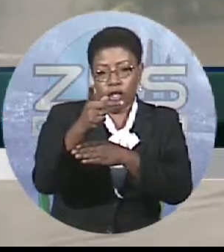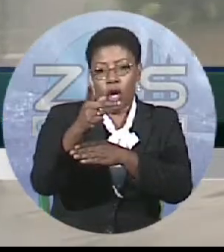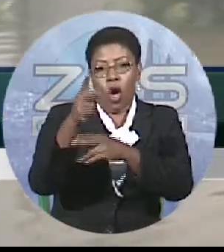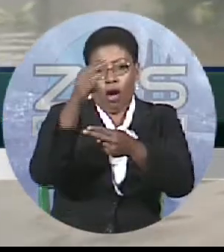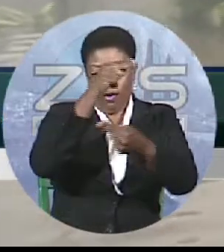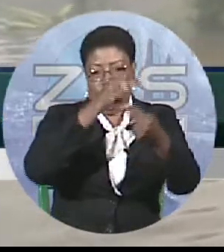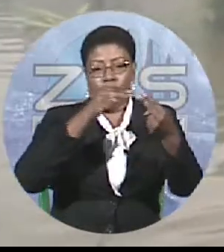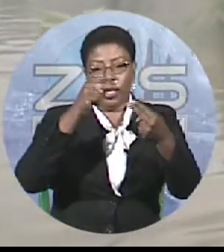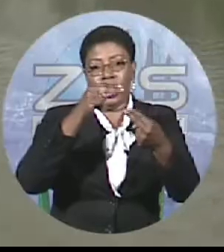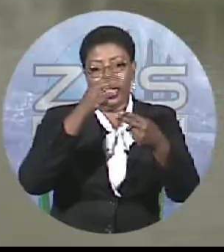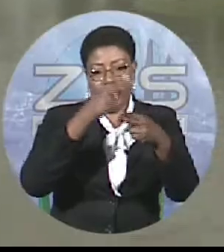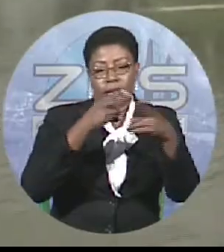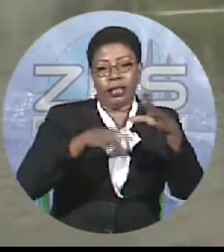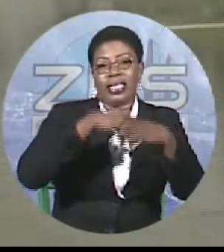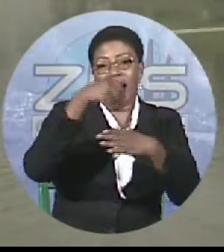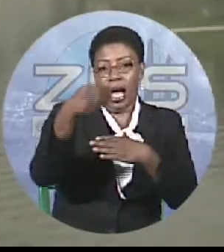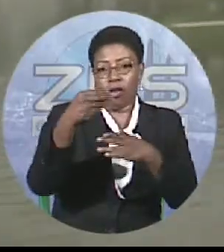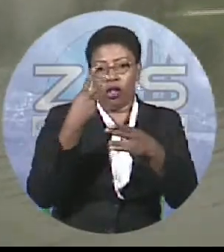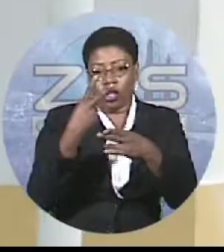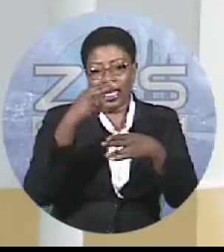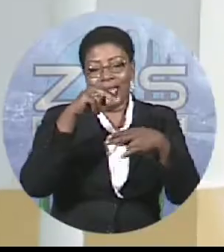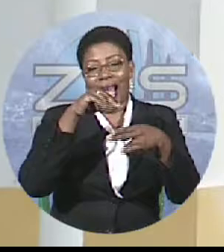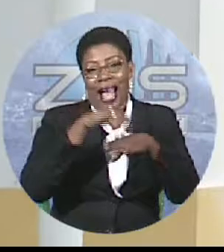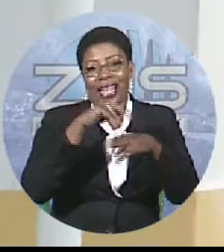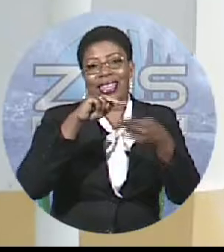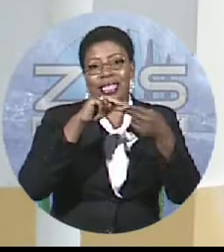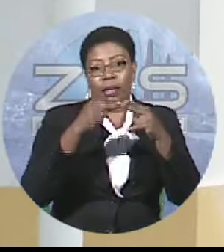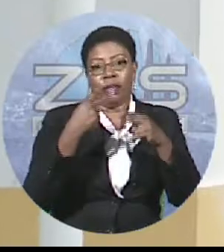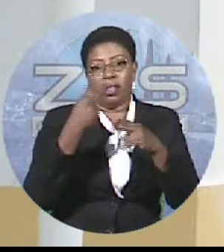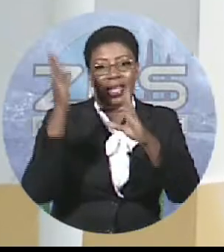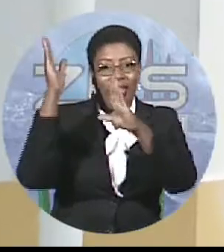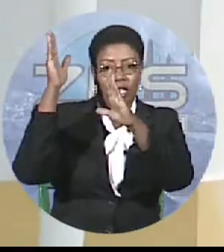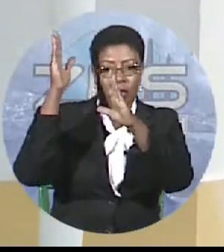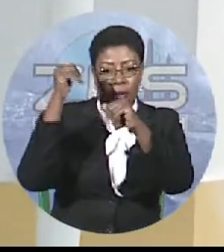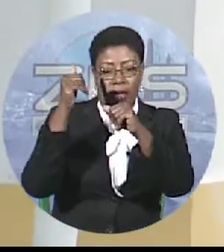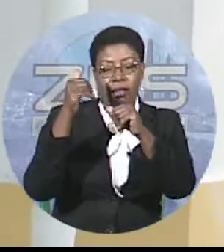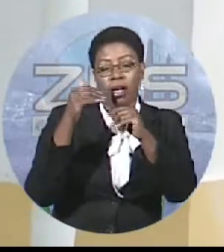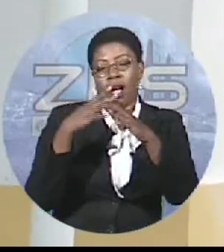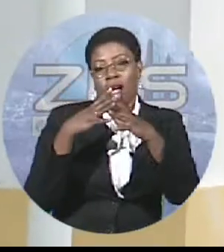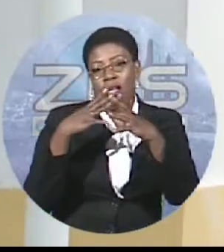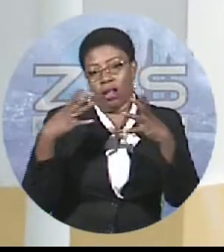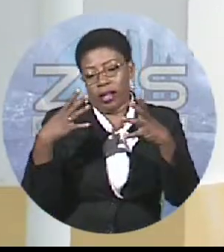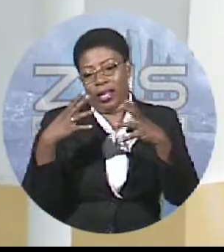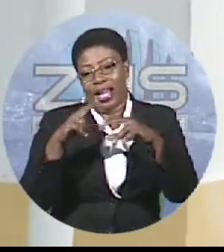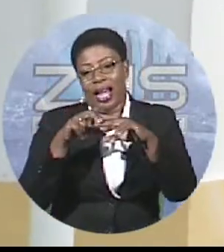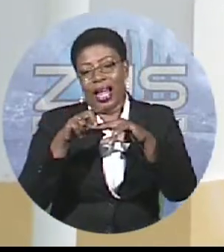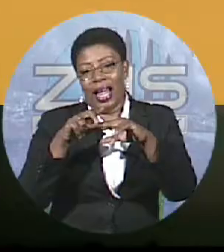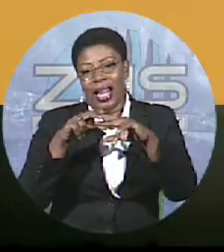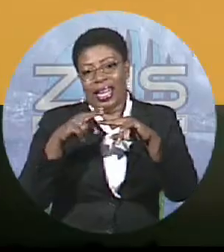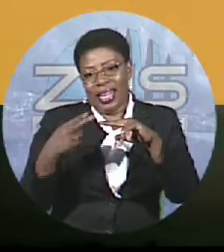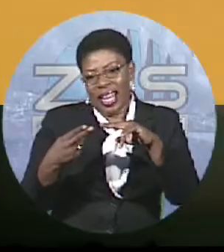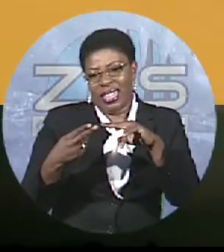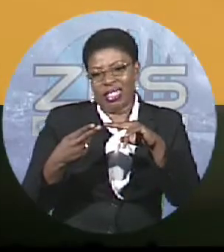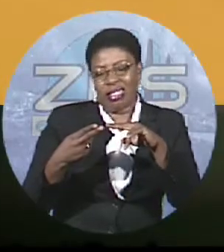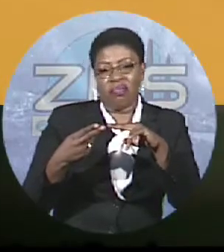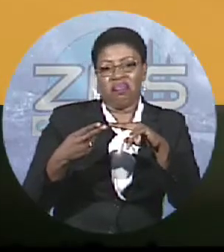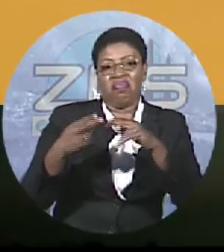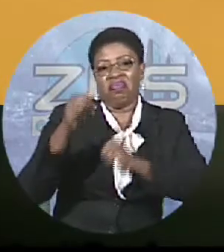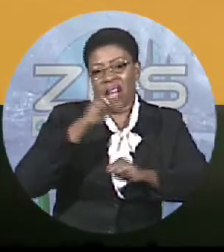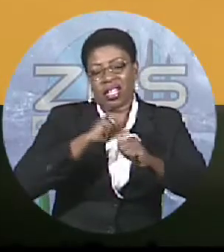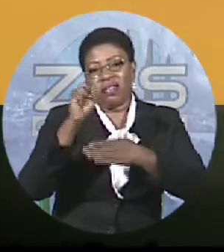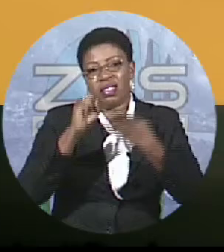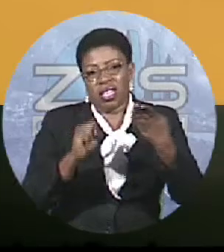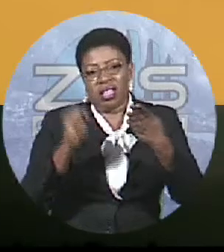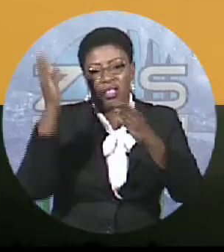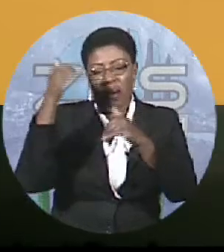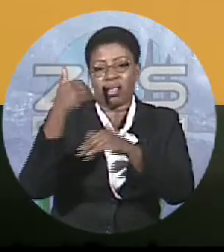University is out. Looking at the numbers, he says we can expect a much less active season than last year. There's